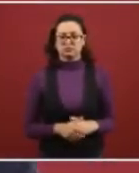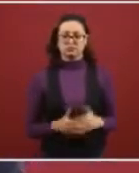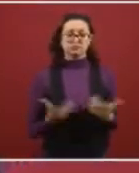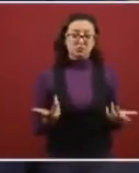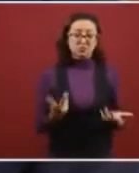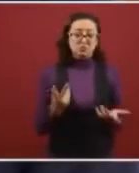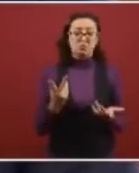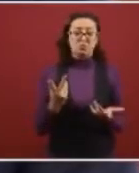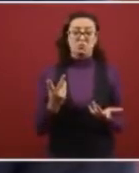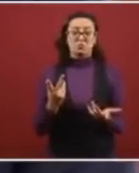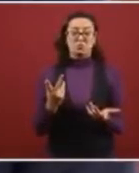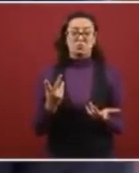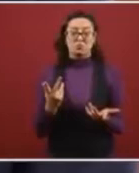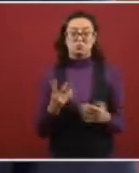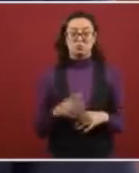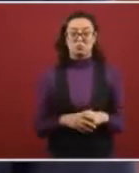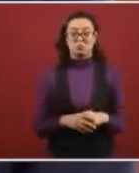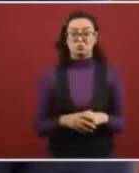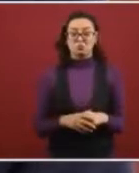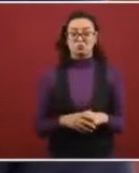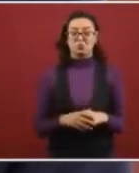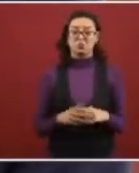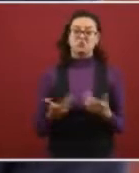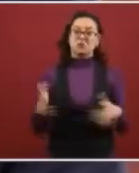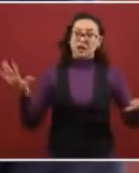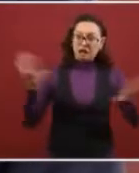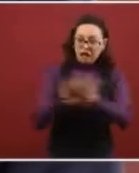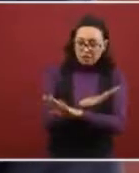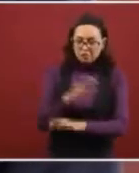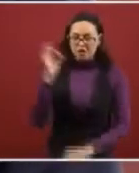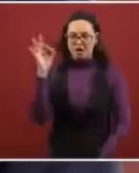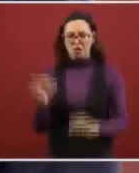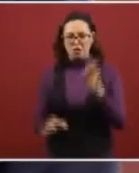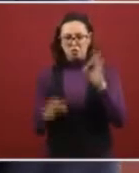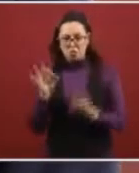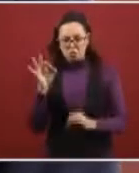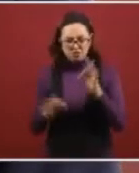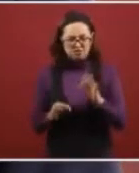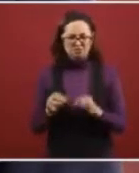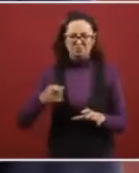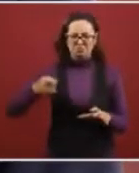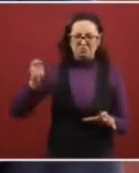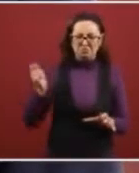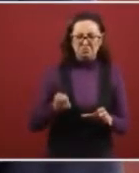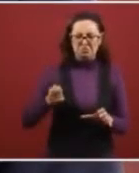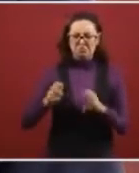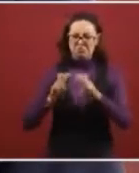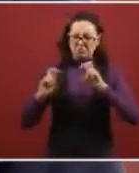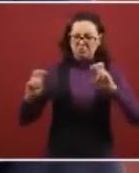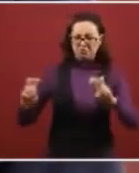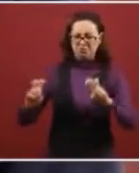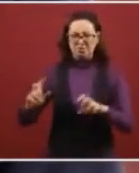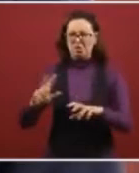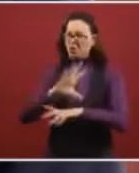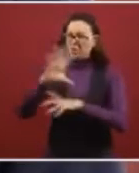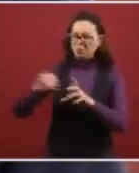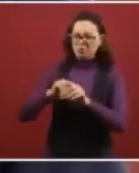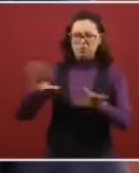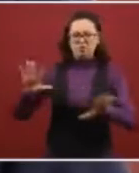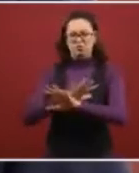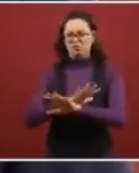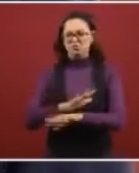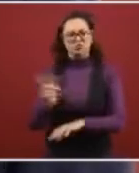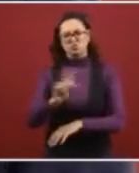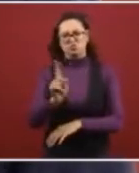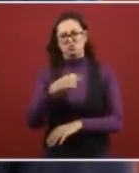renueve that they renew la corte, the court como se hizo en el gobierno Cedillo. The government yo no estoy de acuerdo